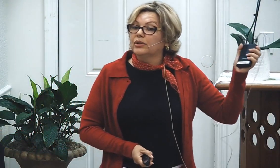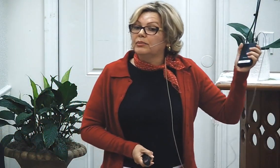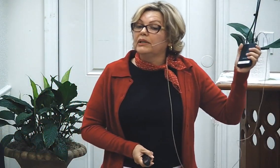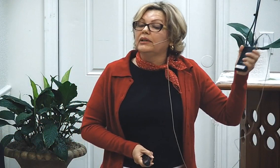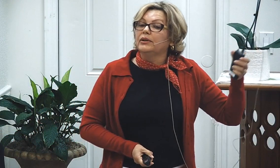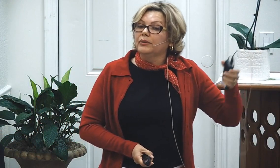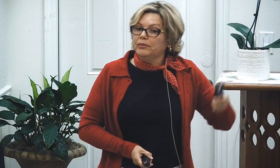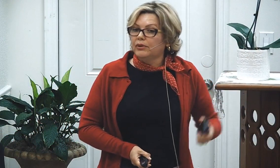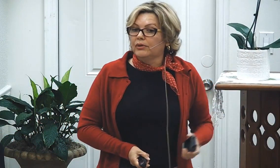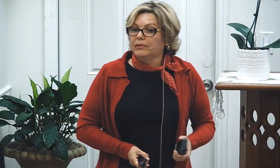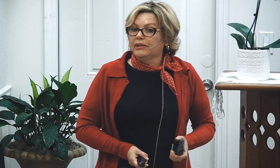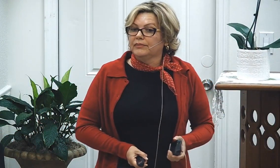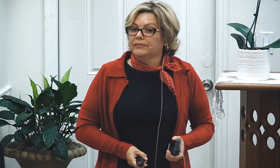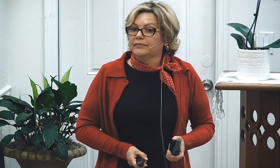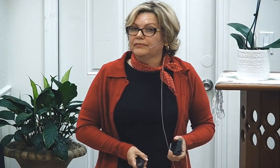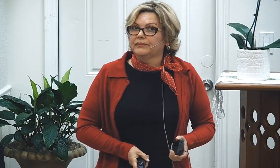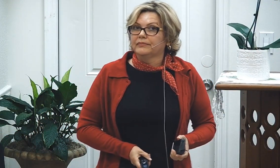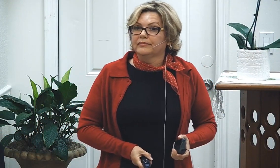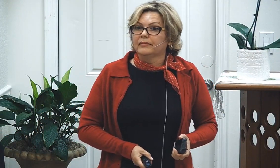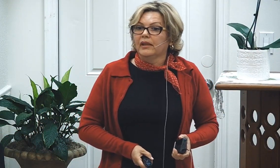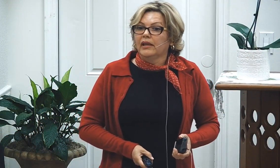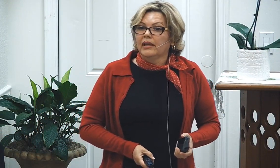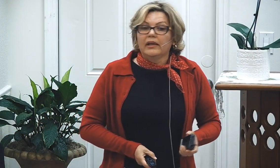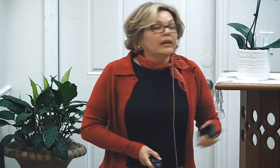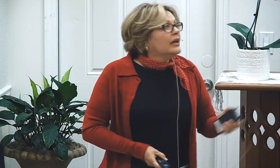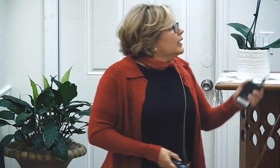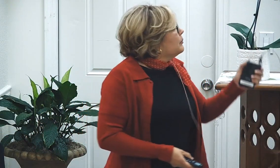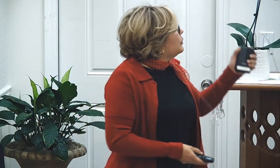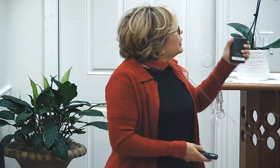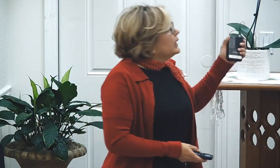before this judgment to come upon man.